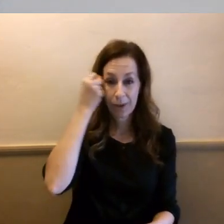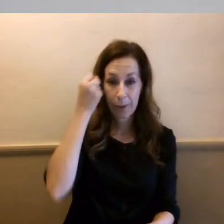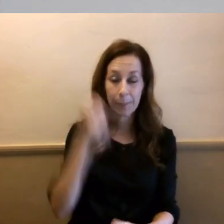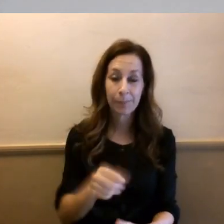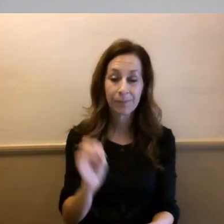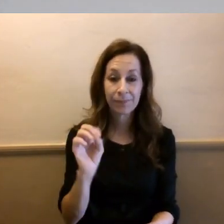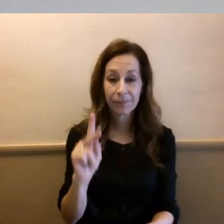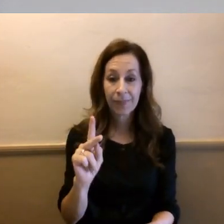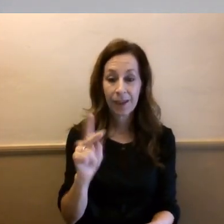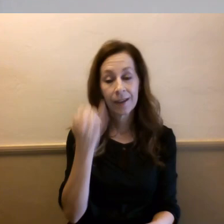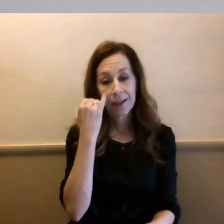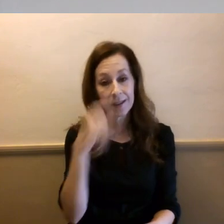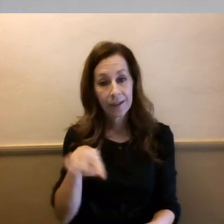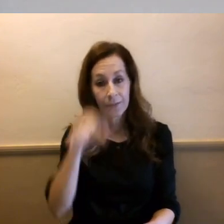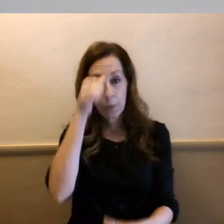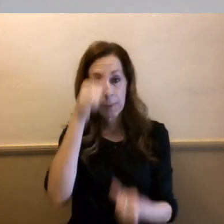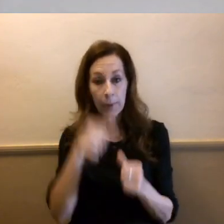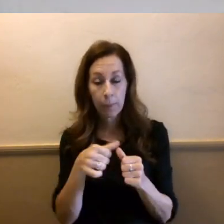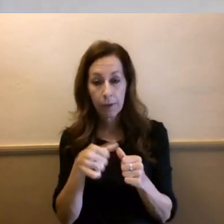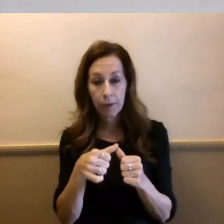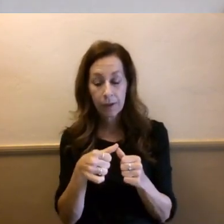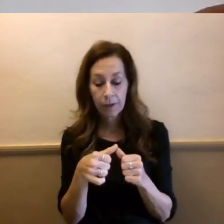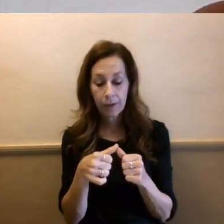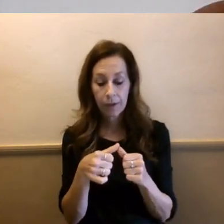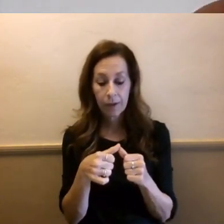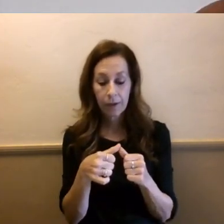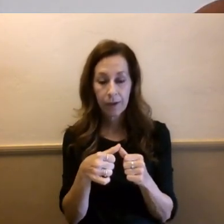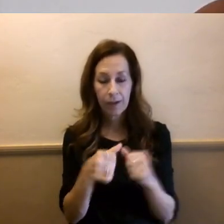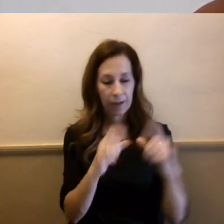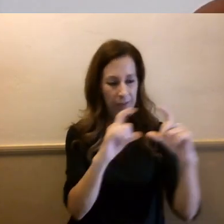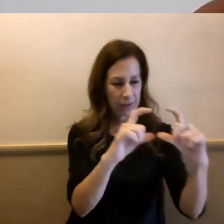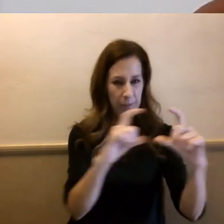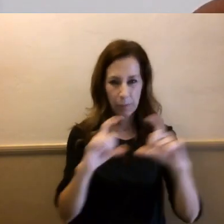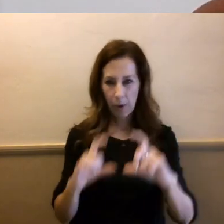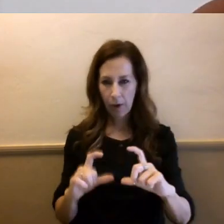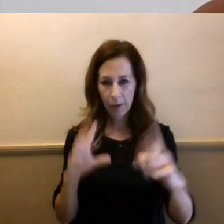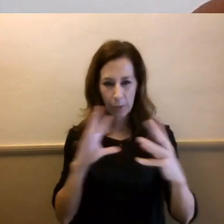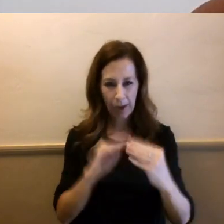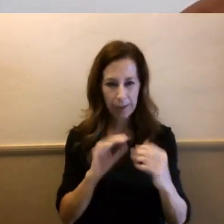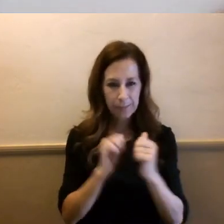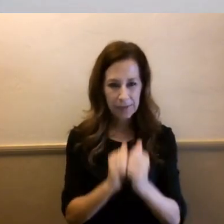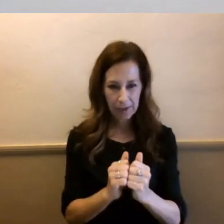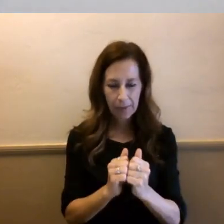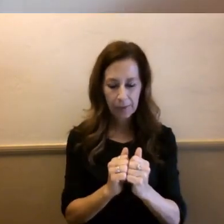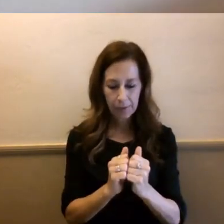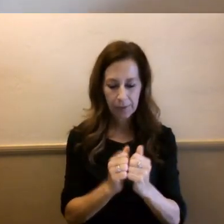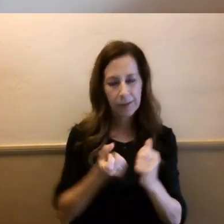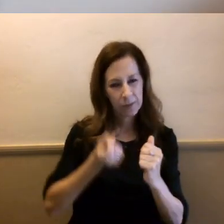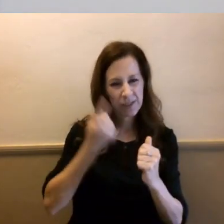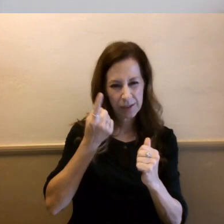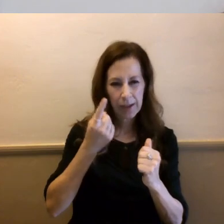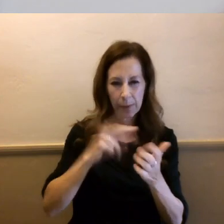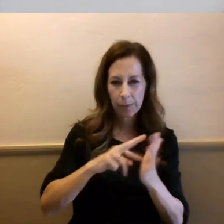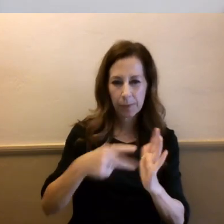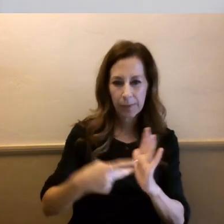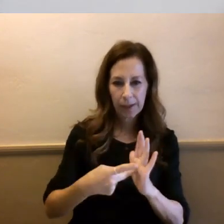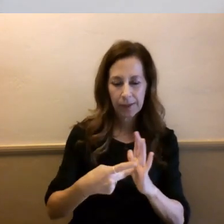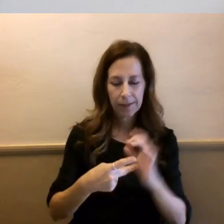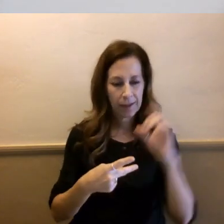Pythagorean theorem. All right, as long as you remember that these two, when you add them together to understand the meaning